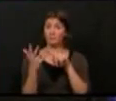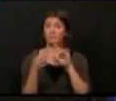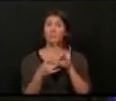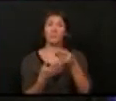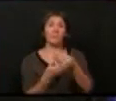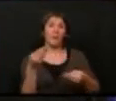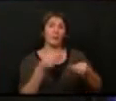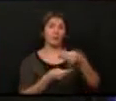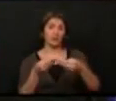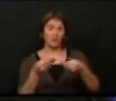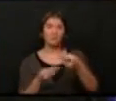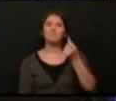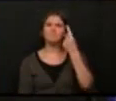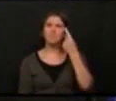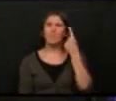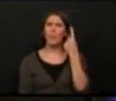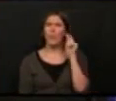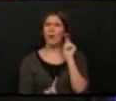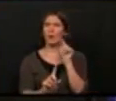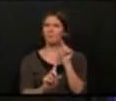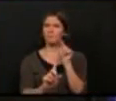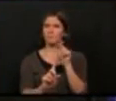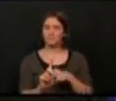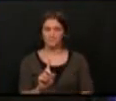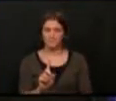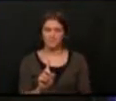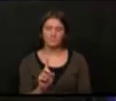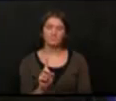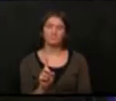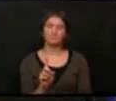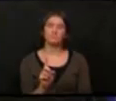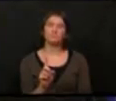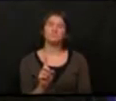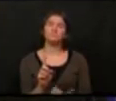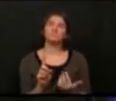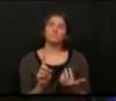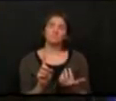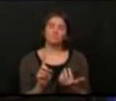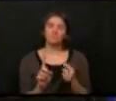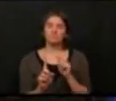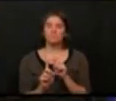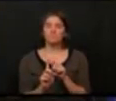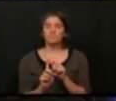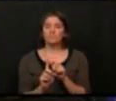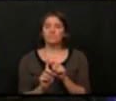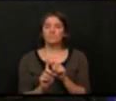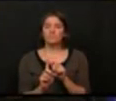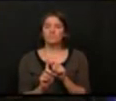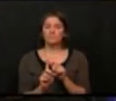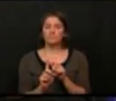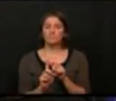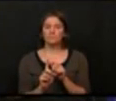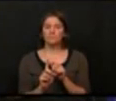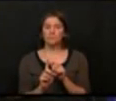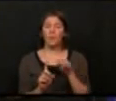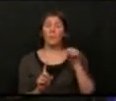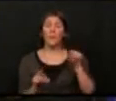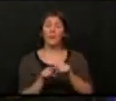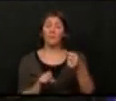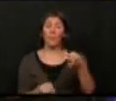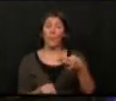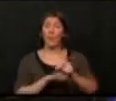budget, and there's one point I'd like to make about speaking to pay as you